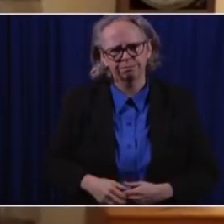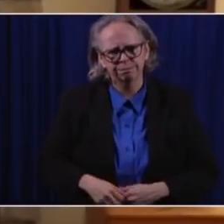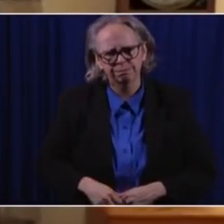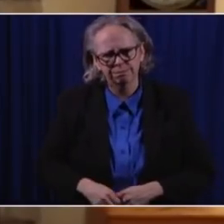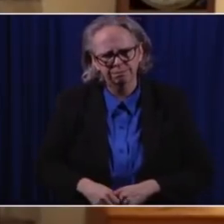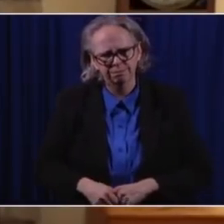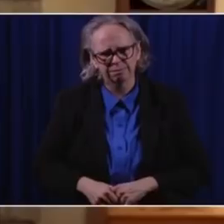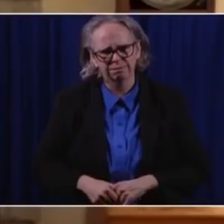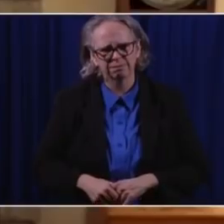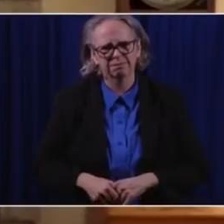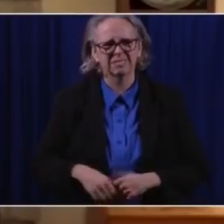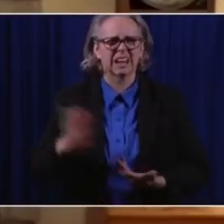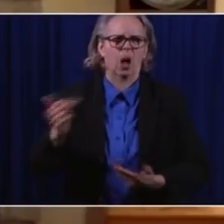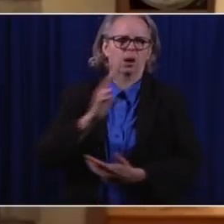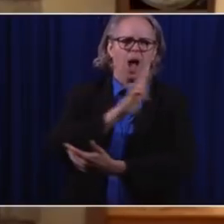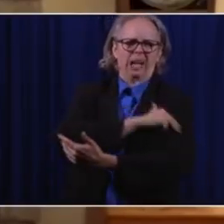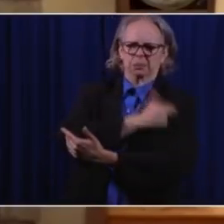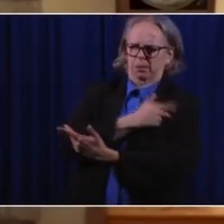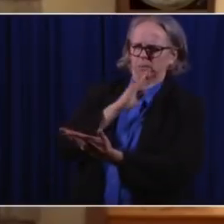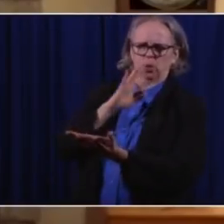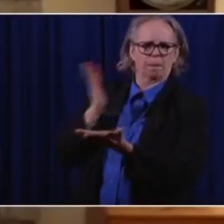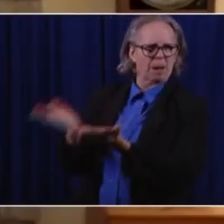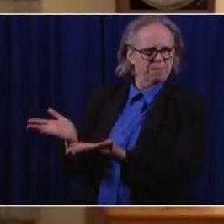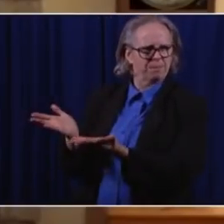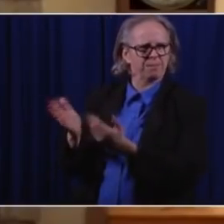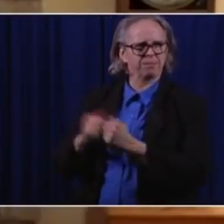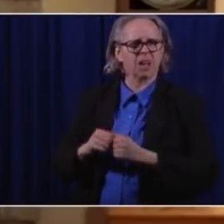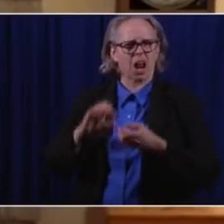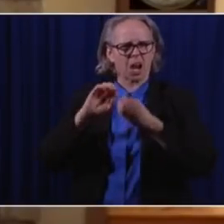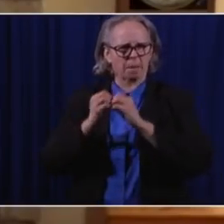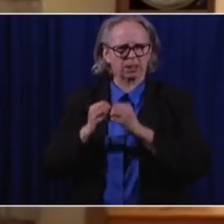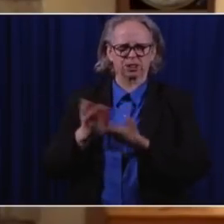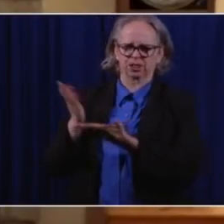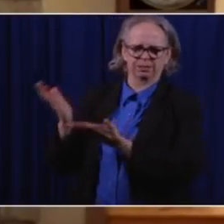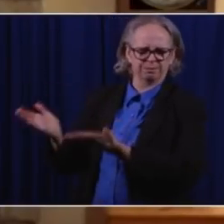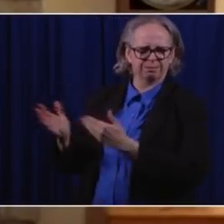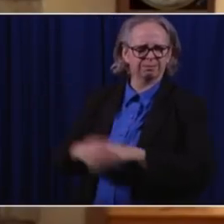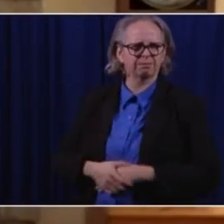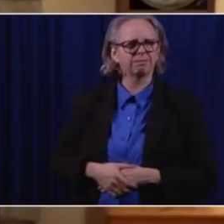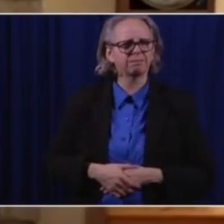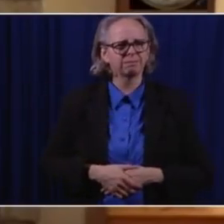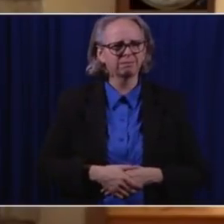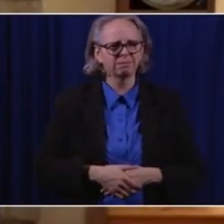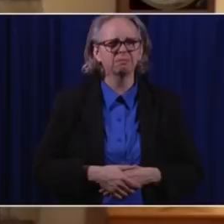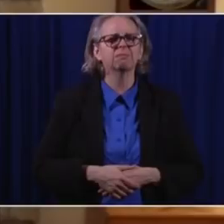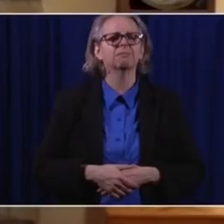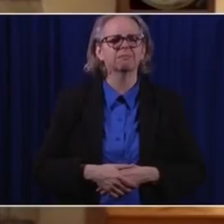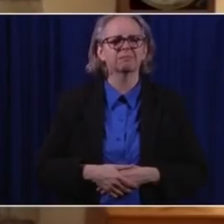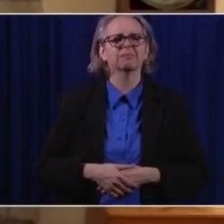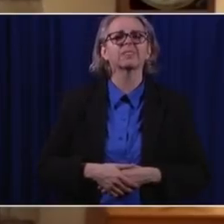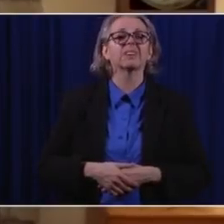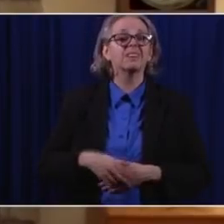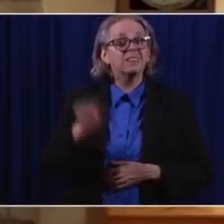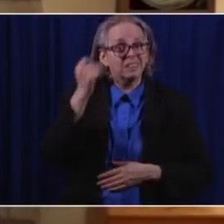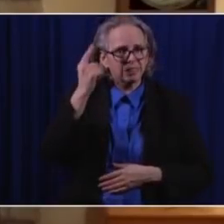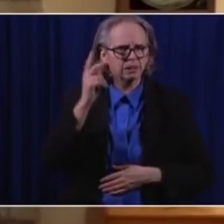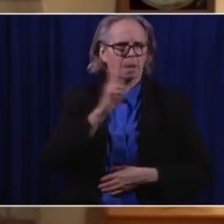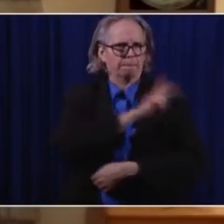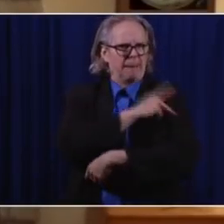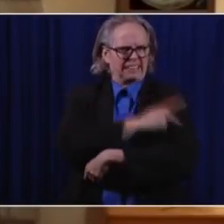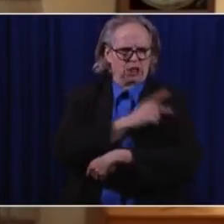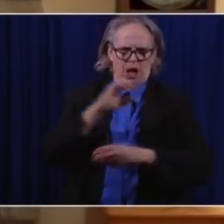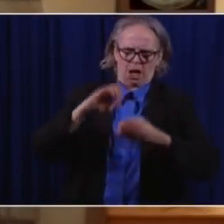In addition to tracking the number of emergency department visits related to COVID-19, we also monitor the number of patients who are treated in